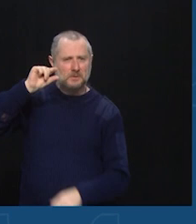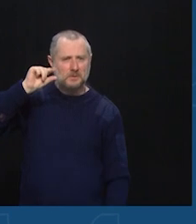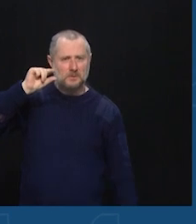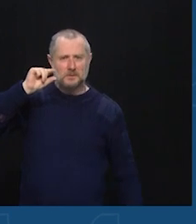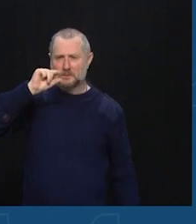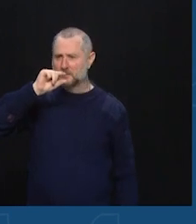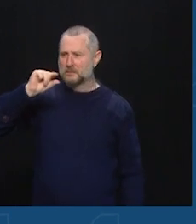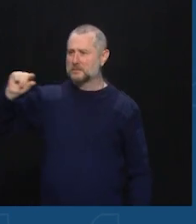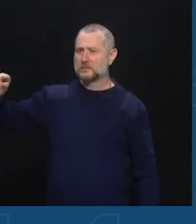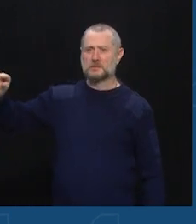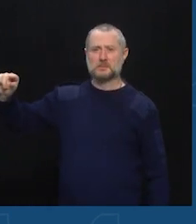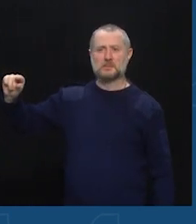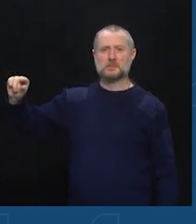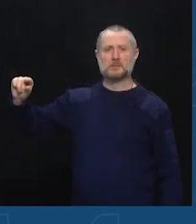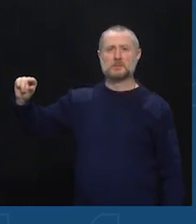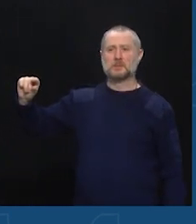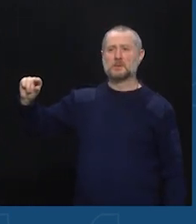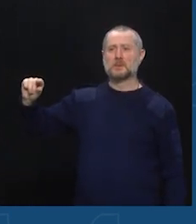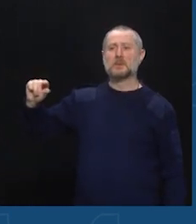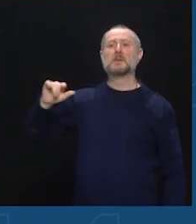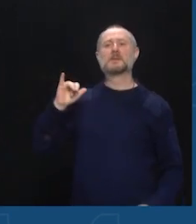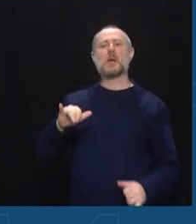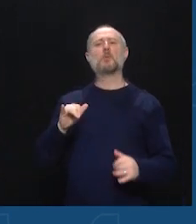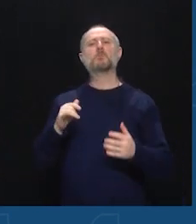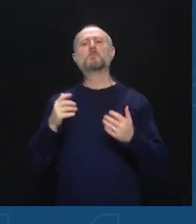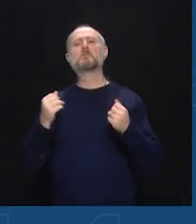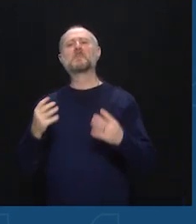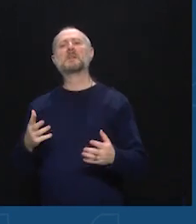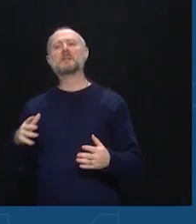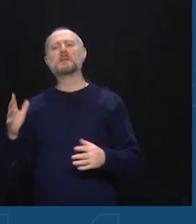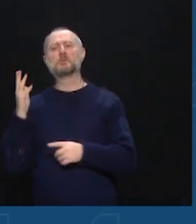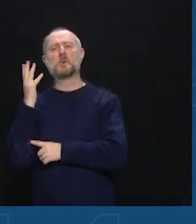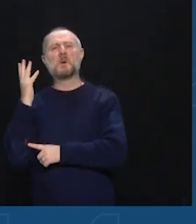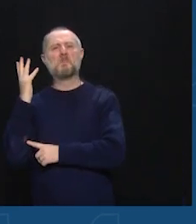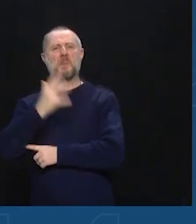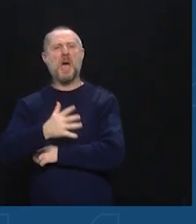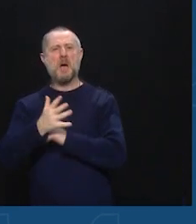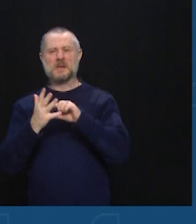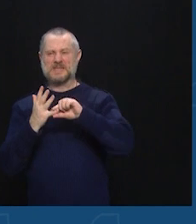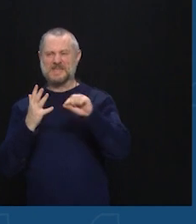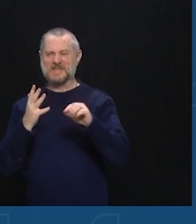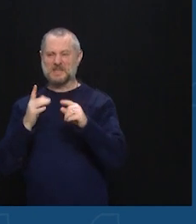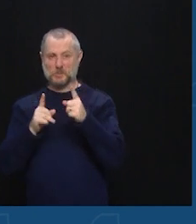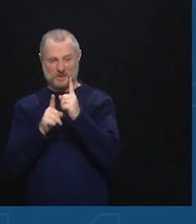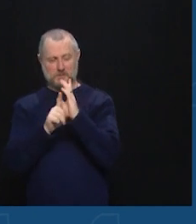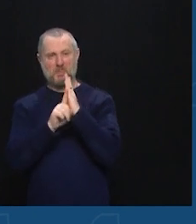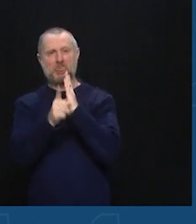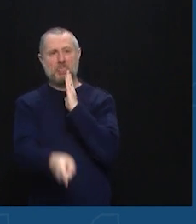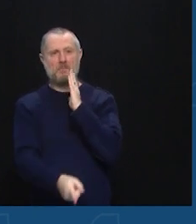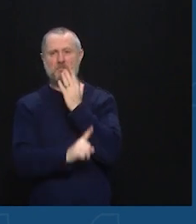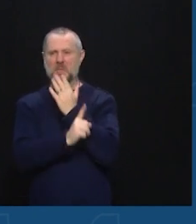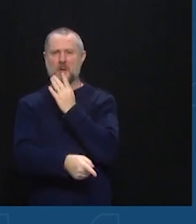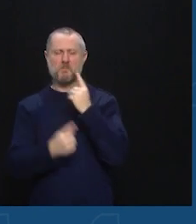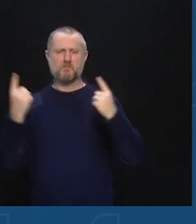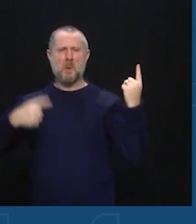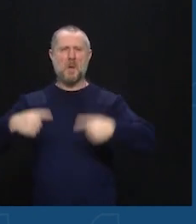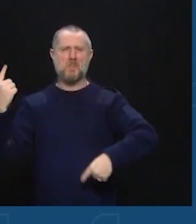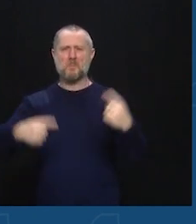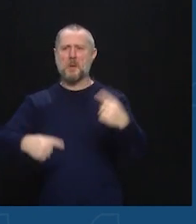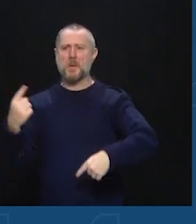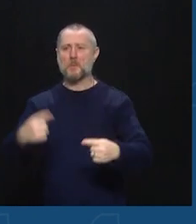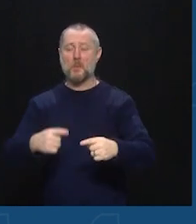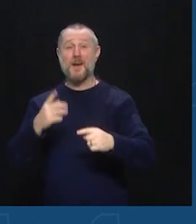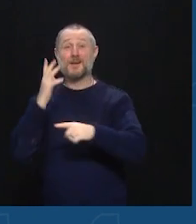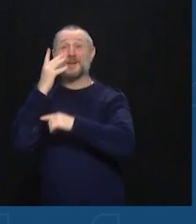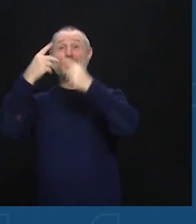been near unprecedented numbers of tree limbs, trees, and power lines down, which is severely